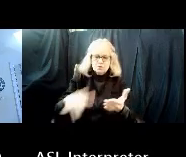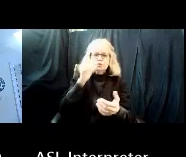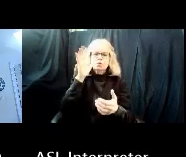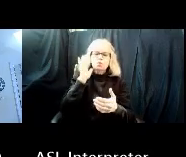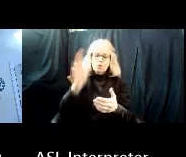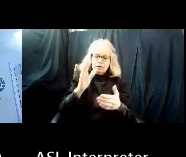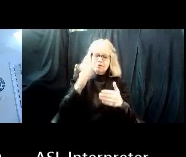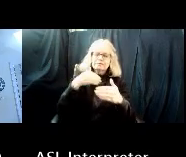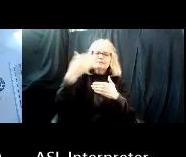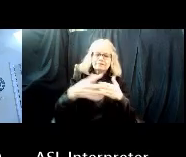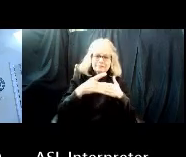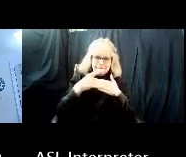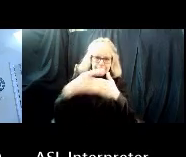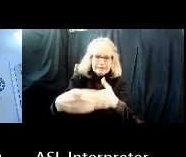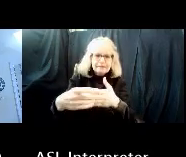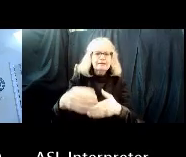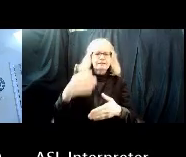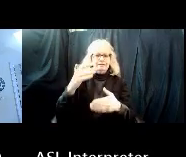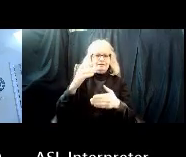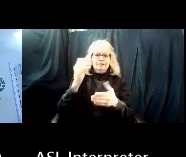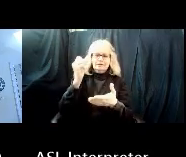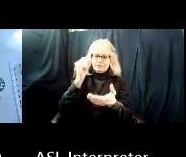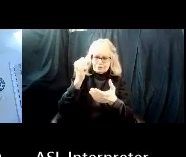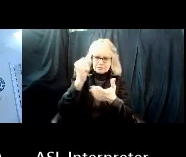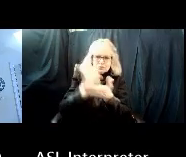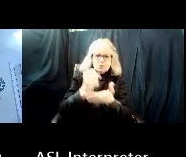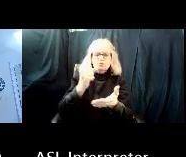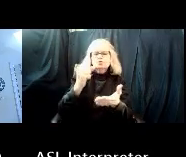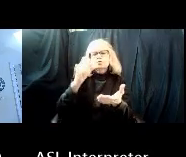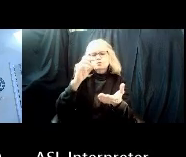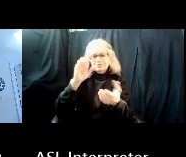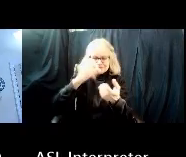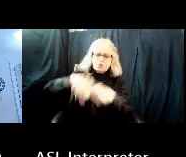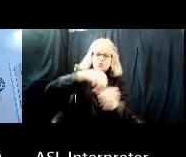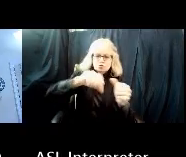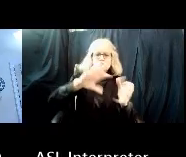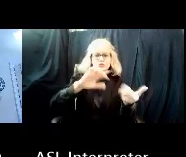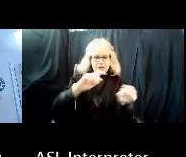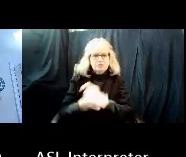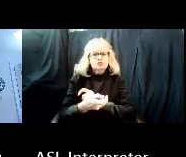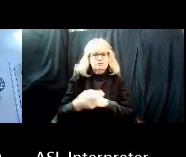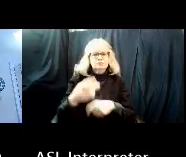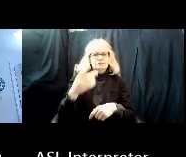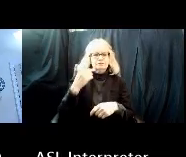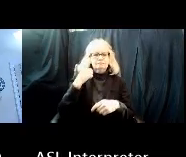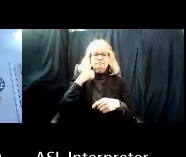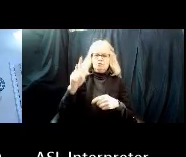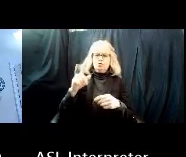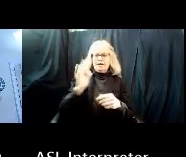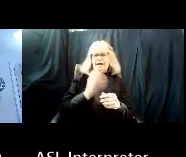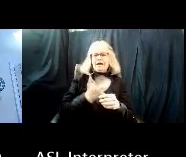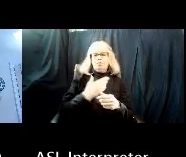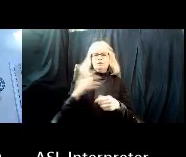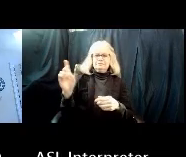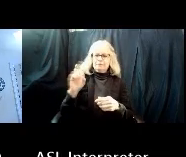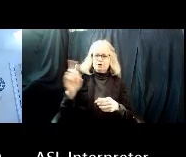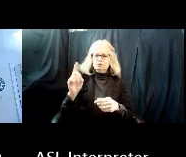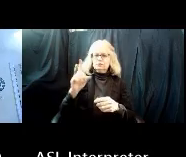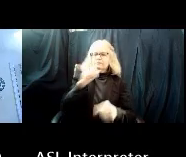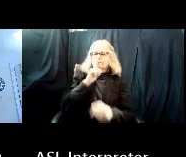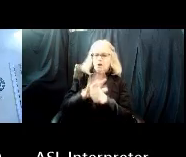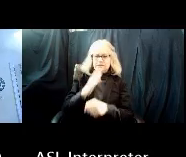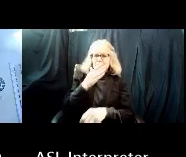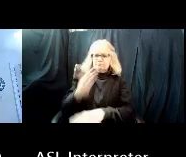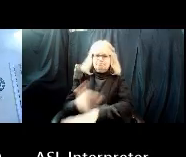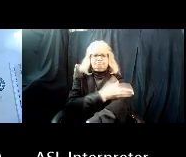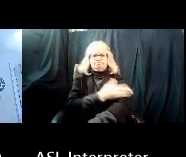change agents, hopefully reimagine our democracy from what it is now to what it can be, the promise of a better democracy. So Deputy